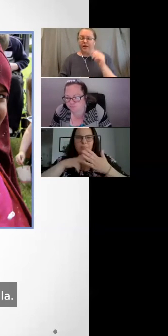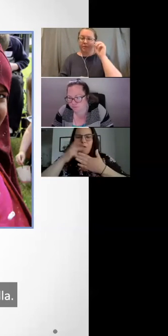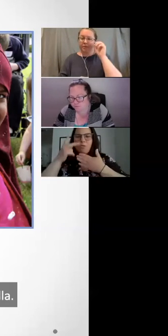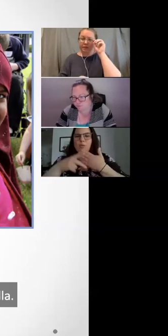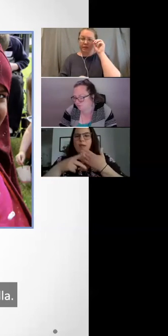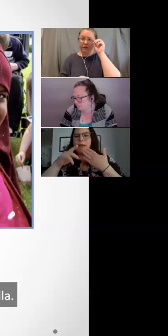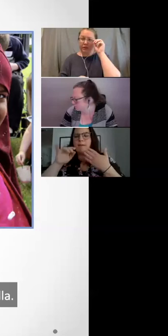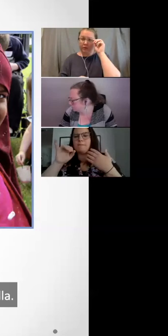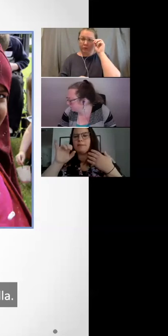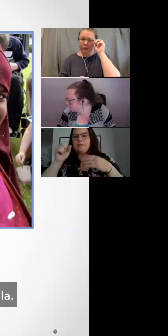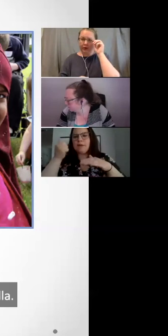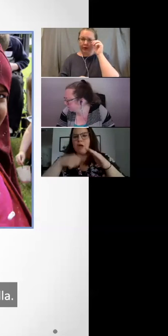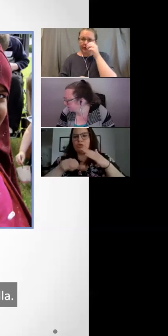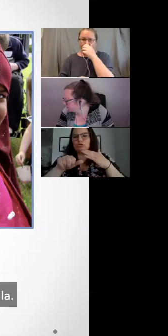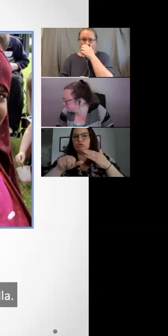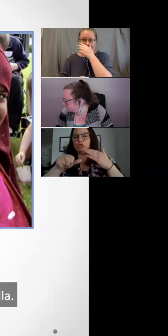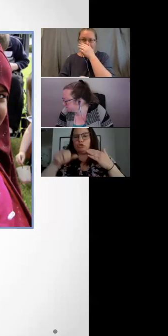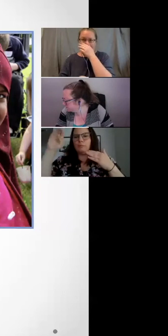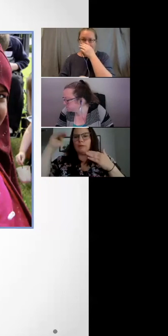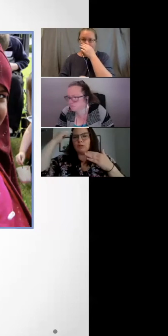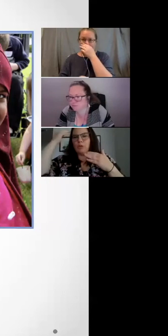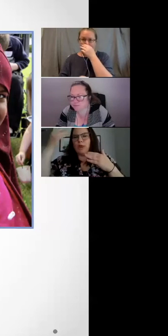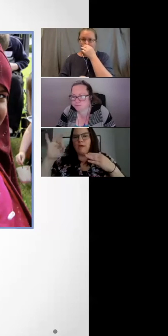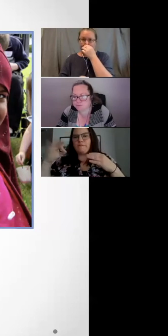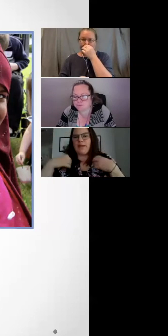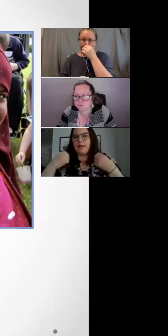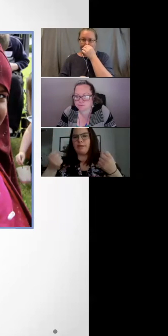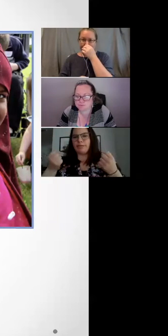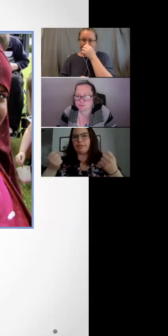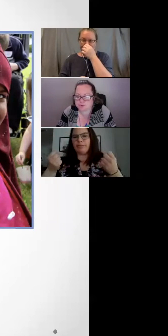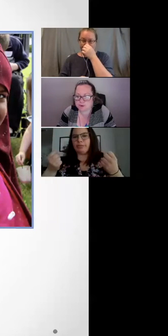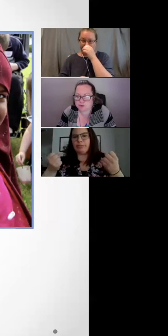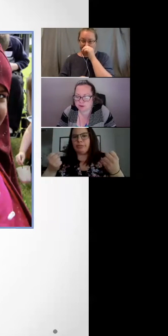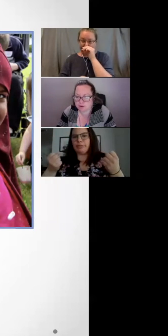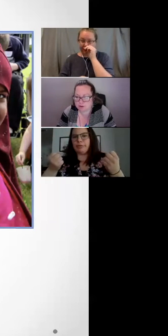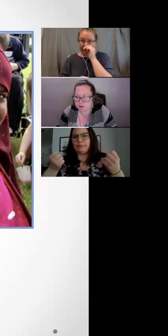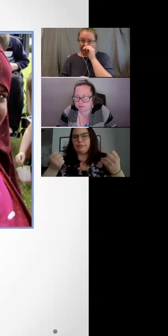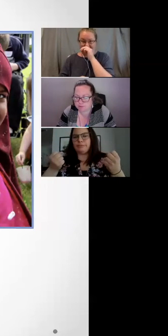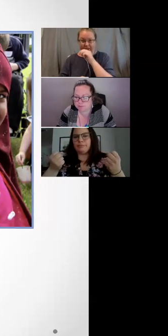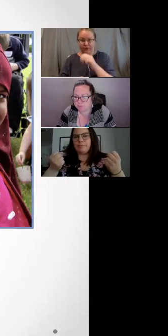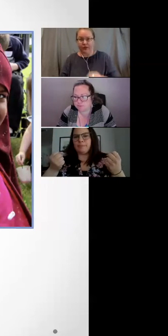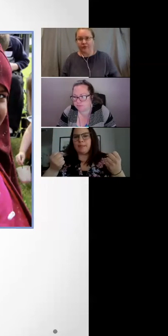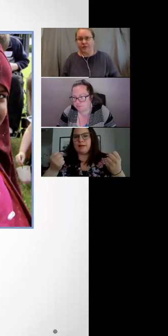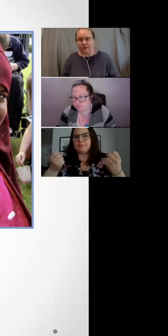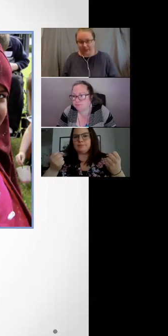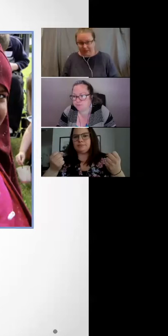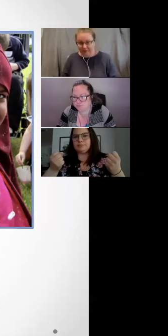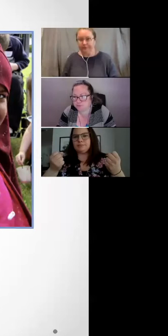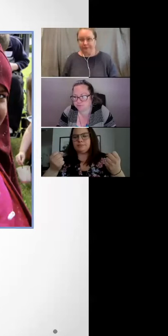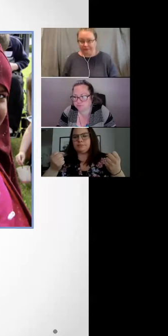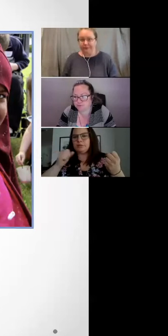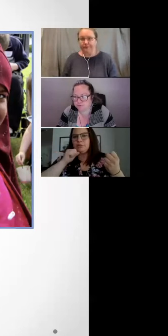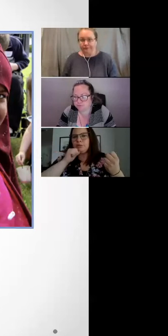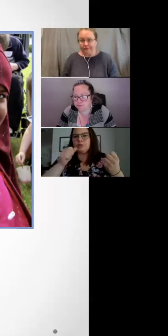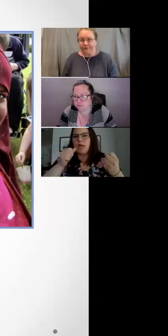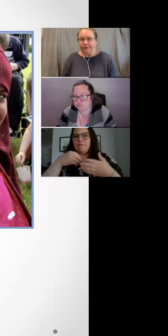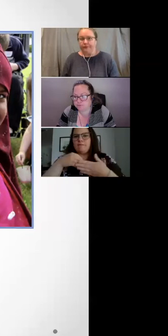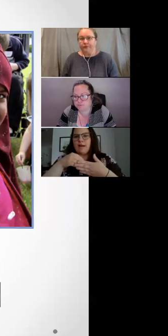Yeah, BC Early Hearing Program is actually under the Ministry of Health, not under MCFD.